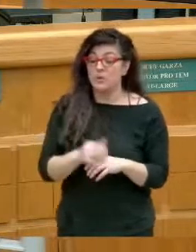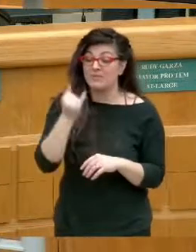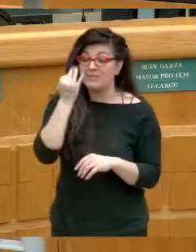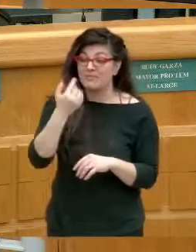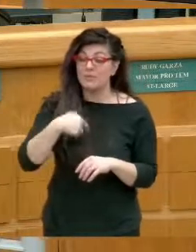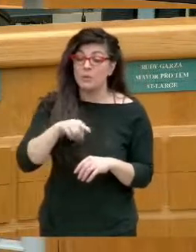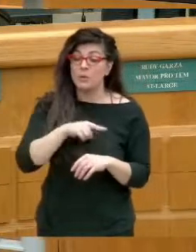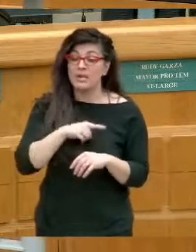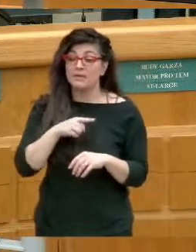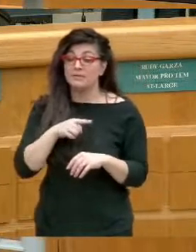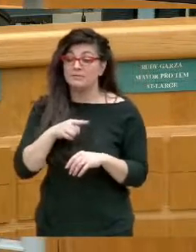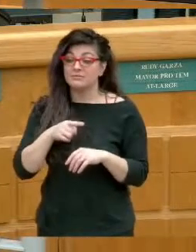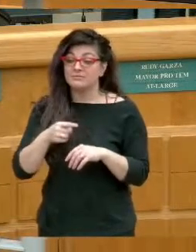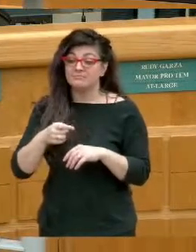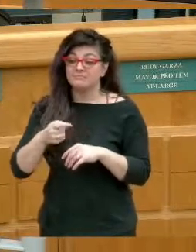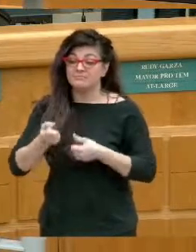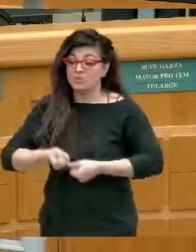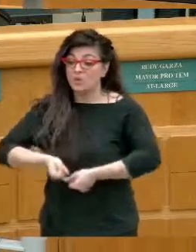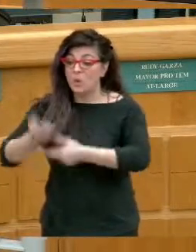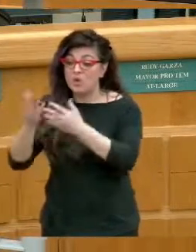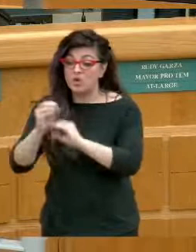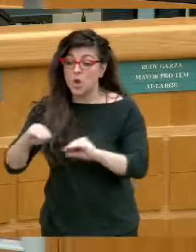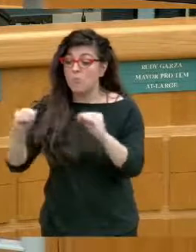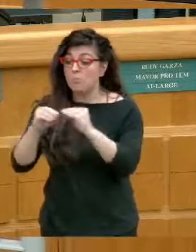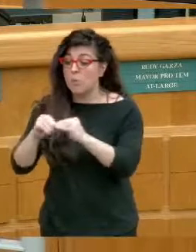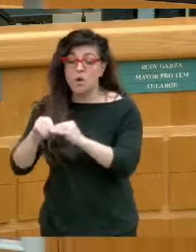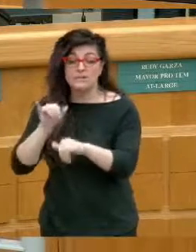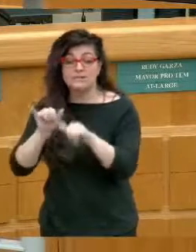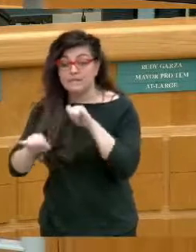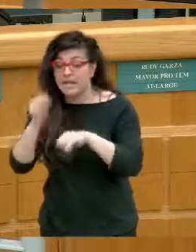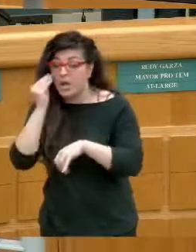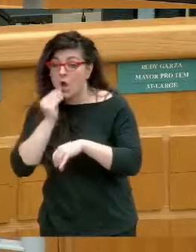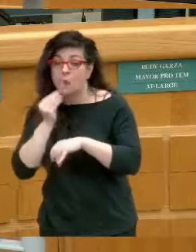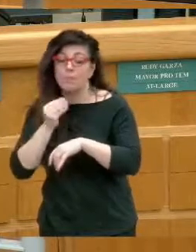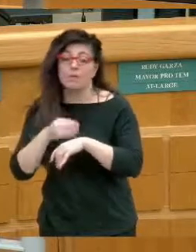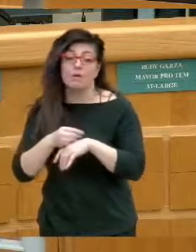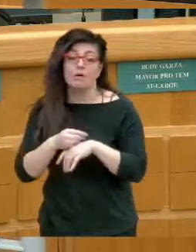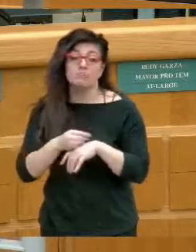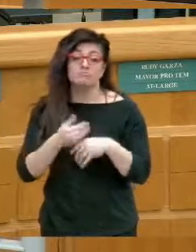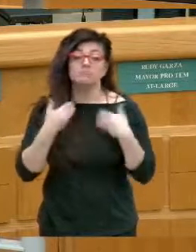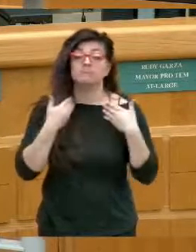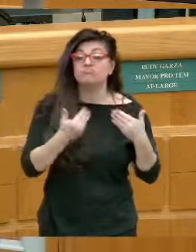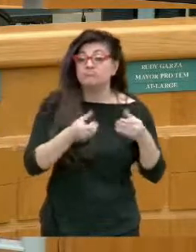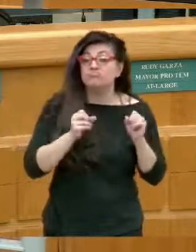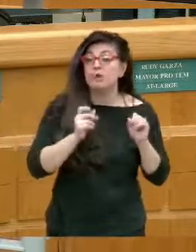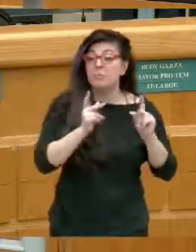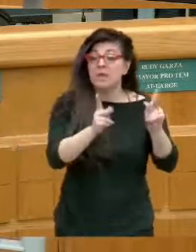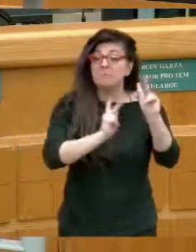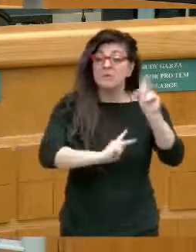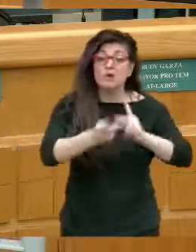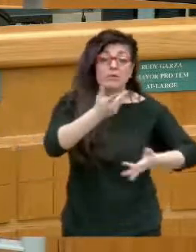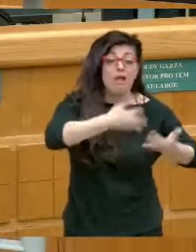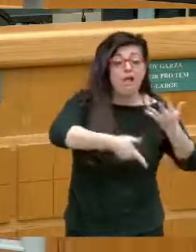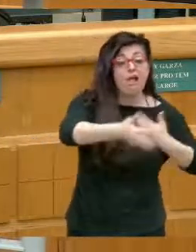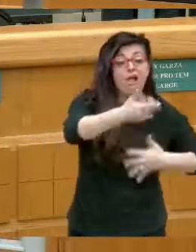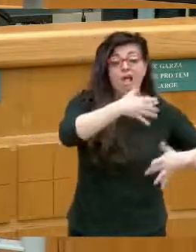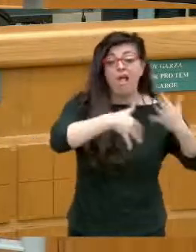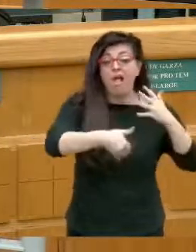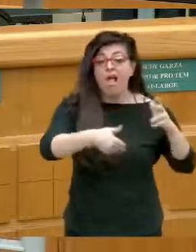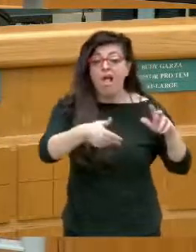remove stay-at-home and completely allow public gatherings. Hooks are playing, conventions going on in the ABC